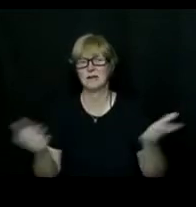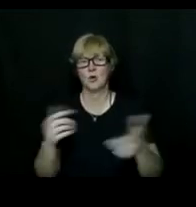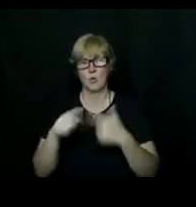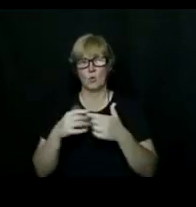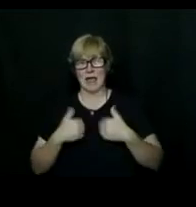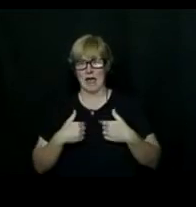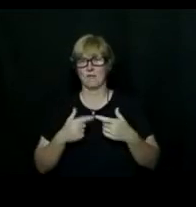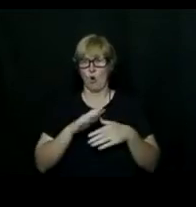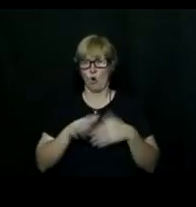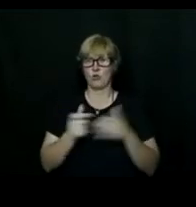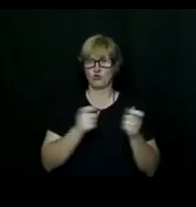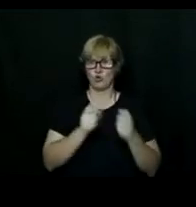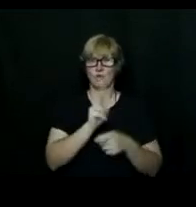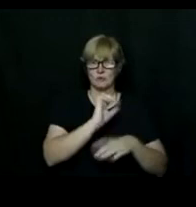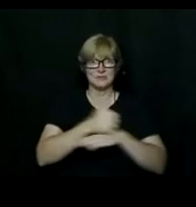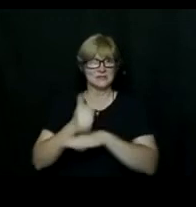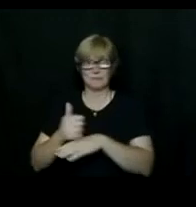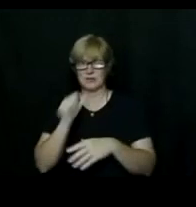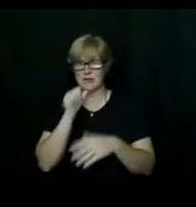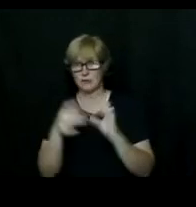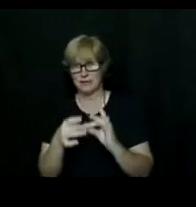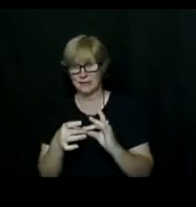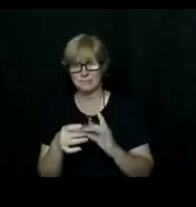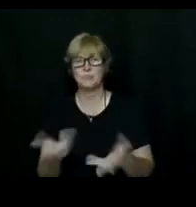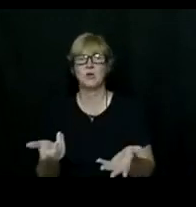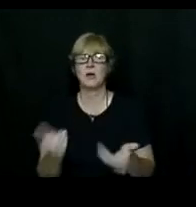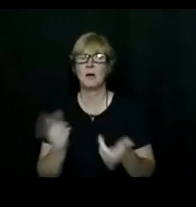variables. But interestingly enough,